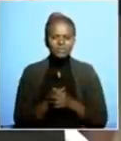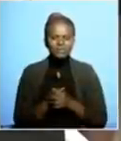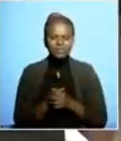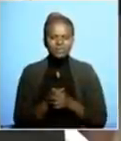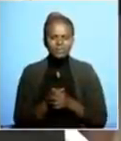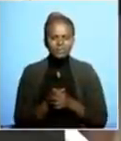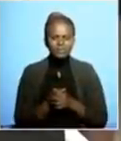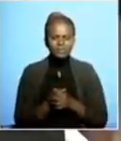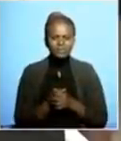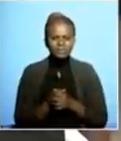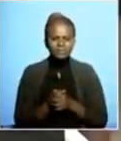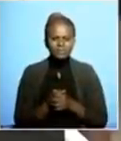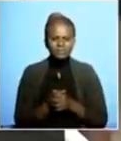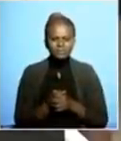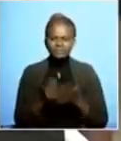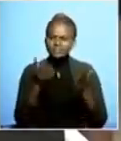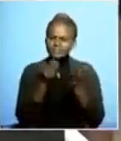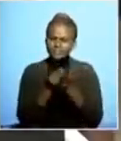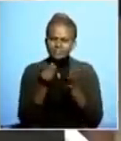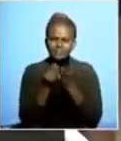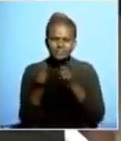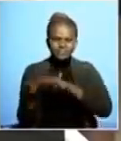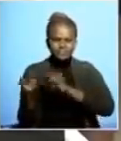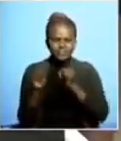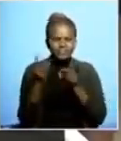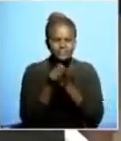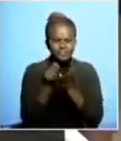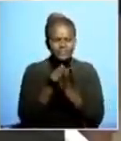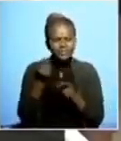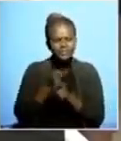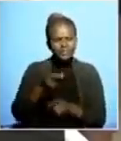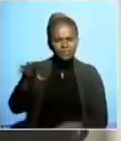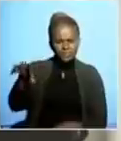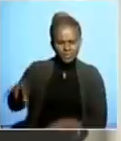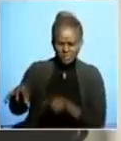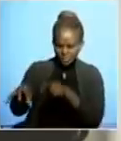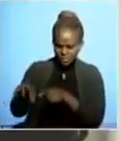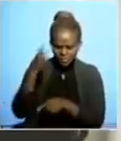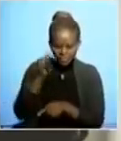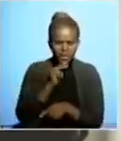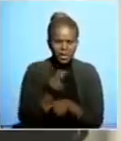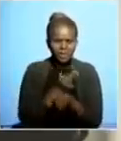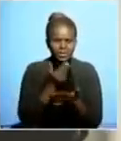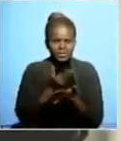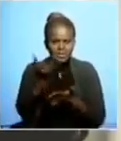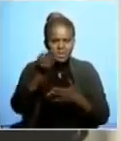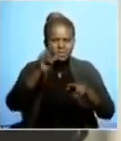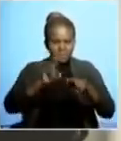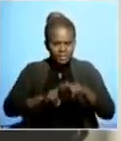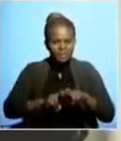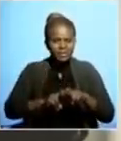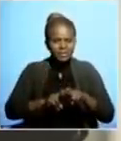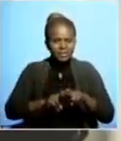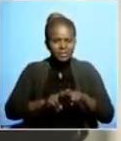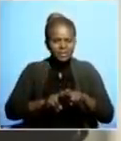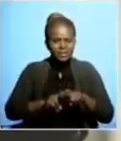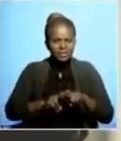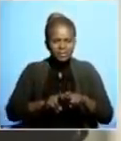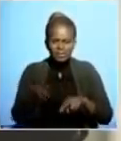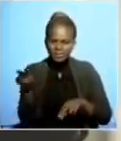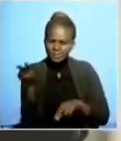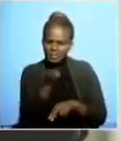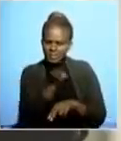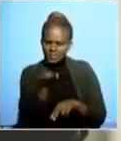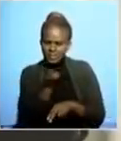Taking away resources from the child for us to buy a desk, as you sit, you two are